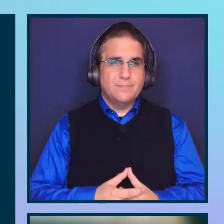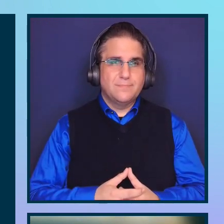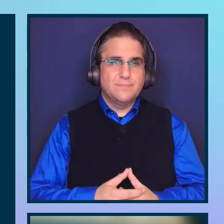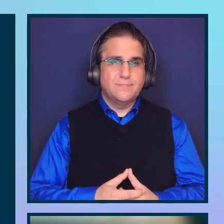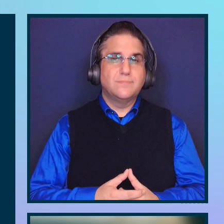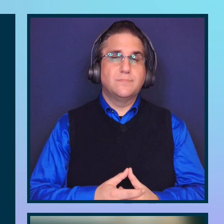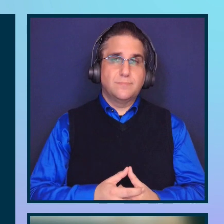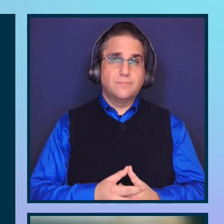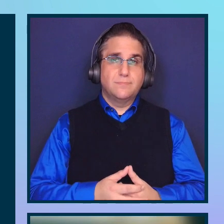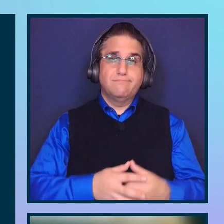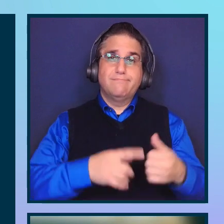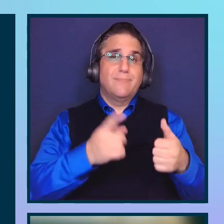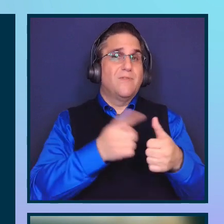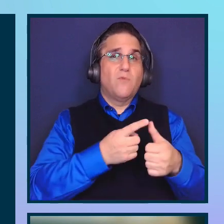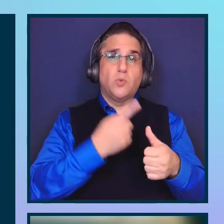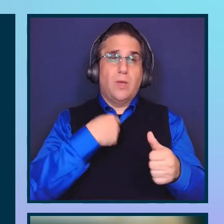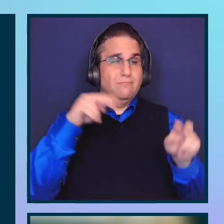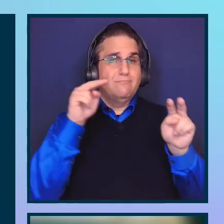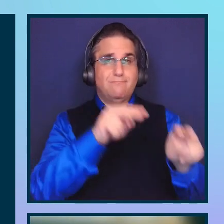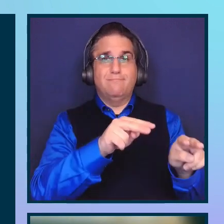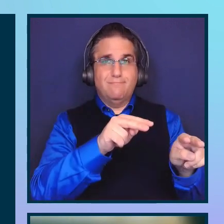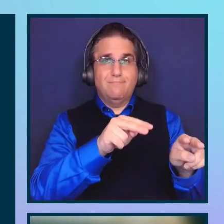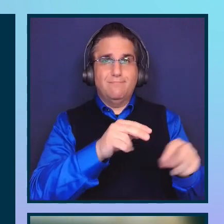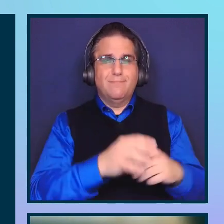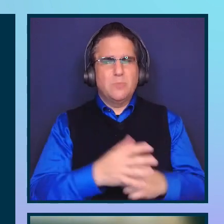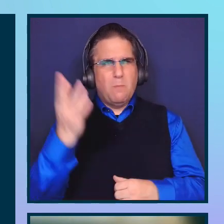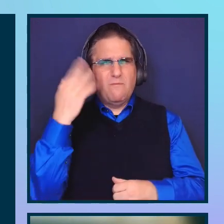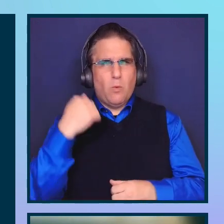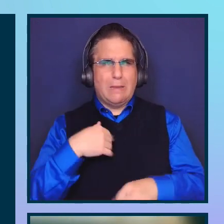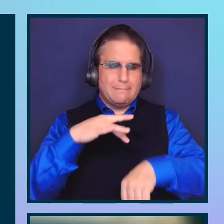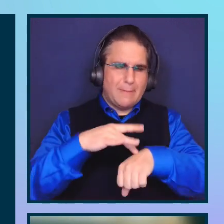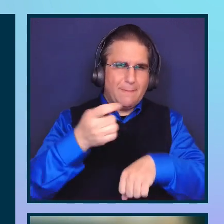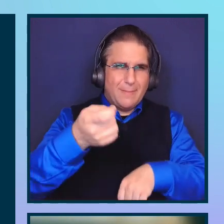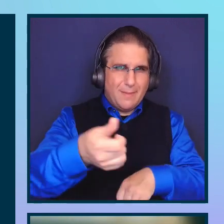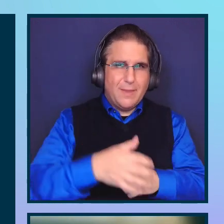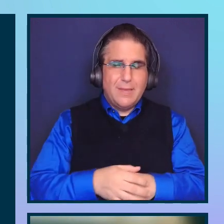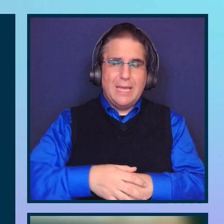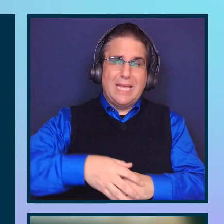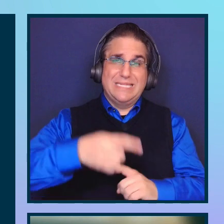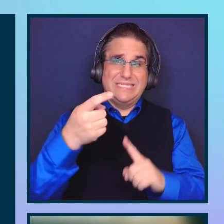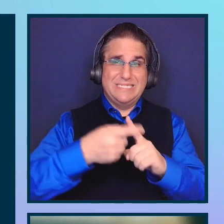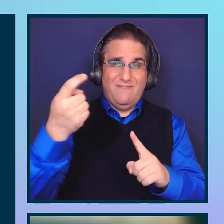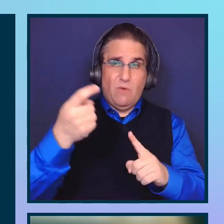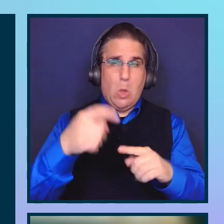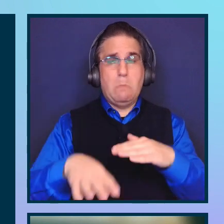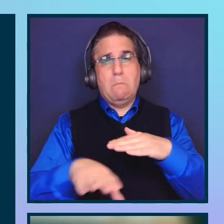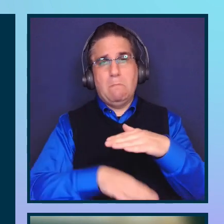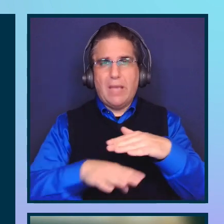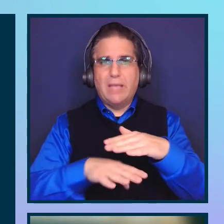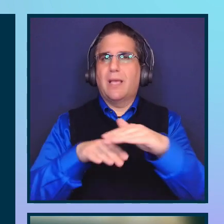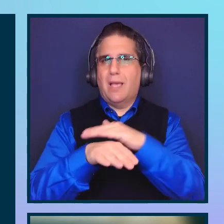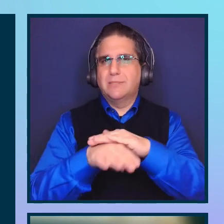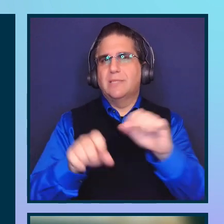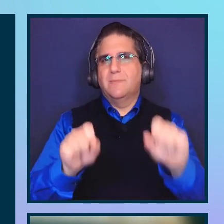So the first goodie is one that we mentioned briefly, default basic accessibility. So